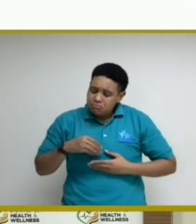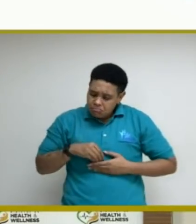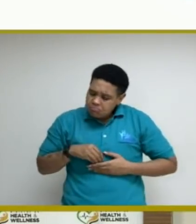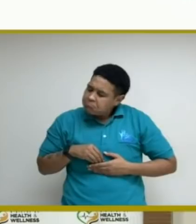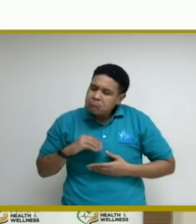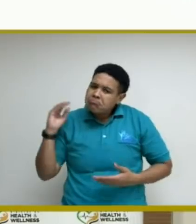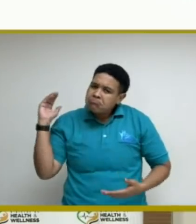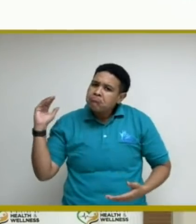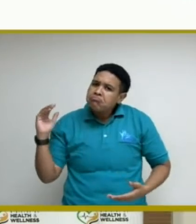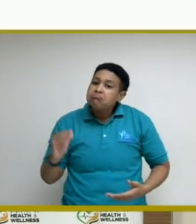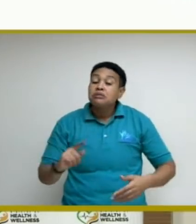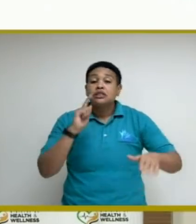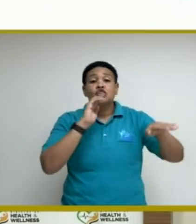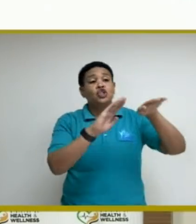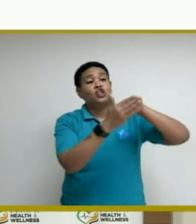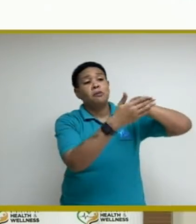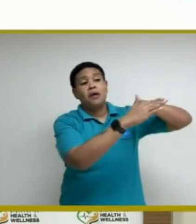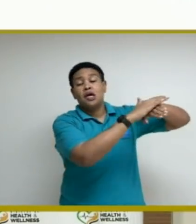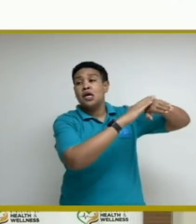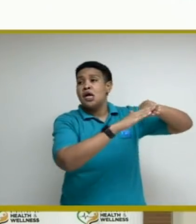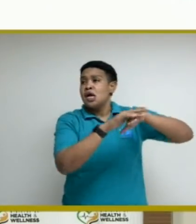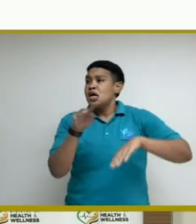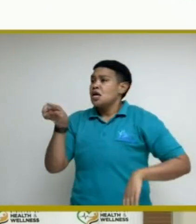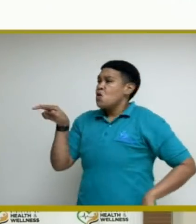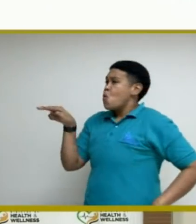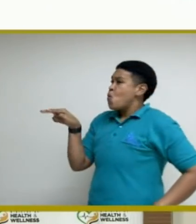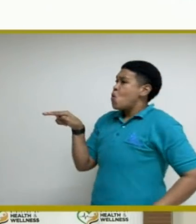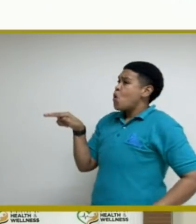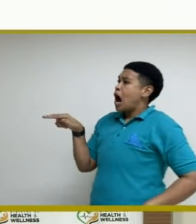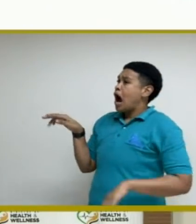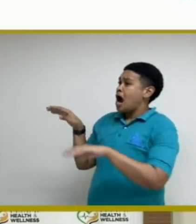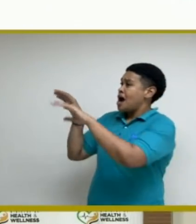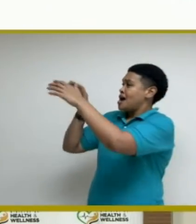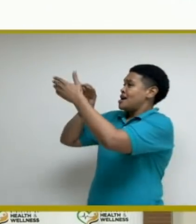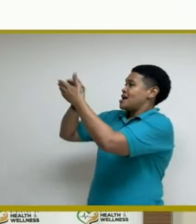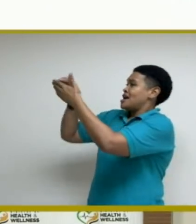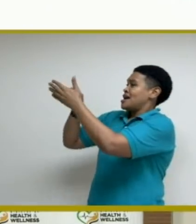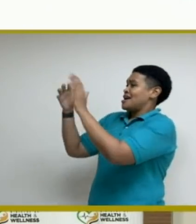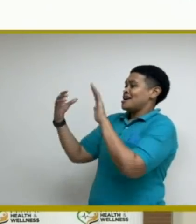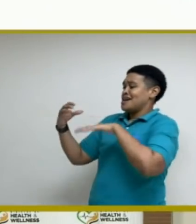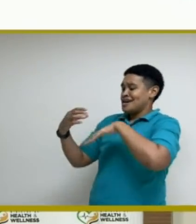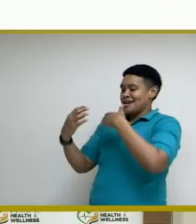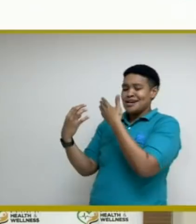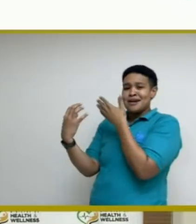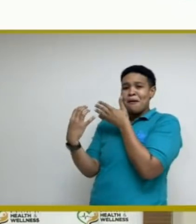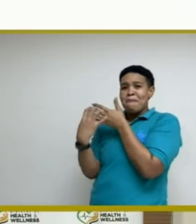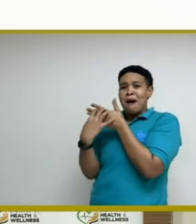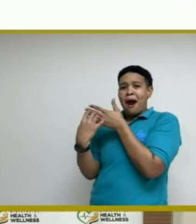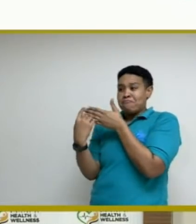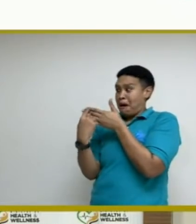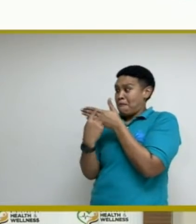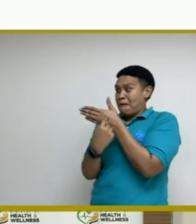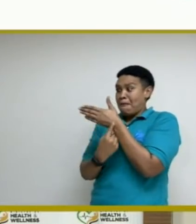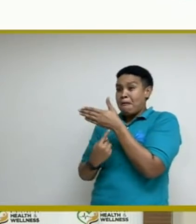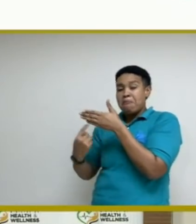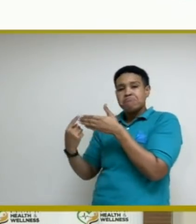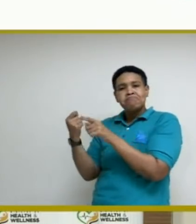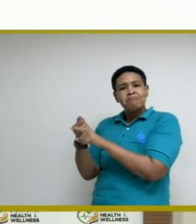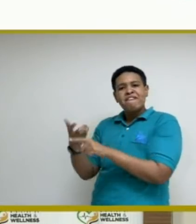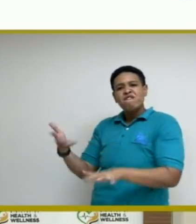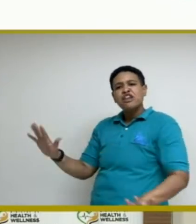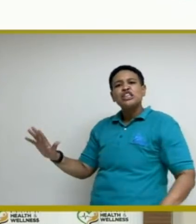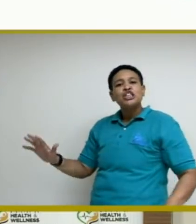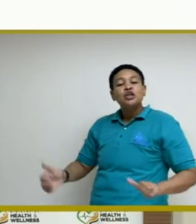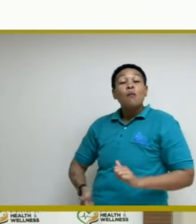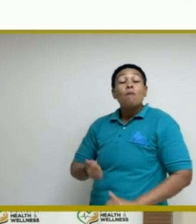across the island, all the parishes are affected, and with the most number of cases being in Kingston